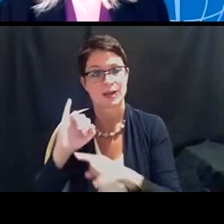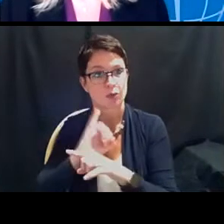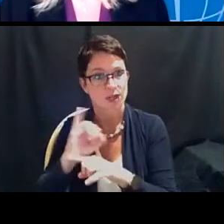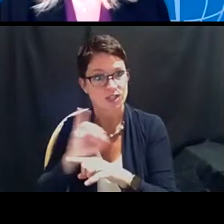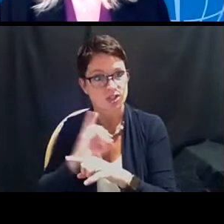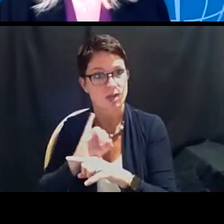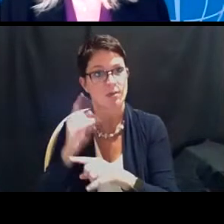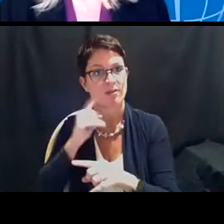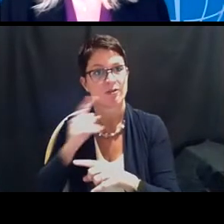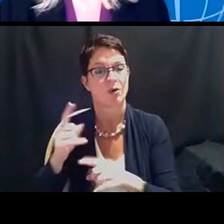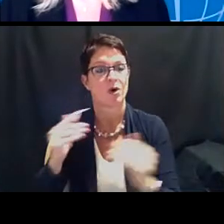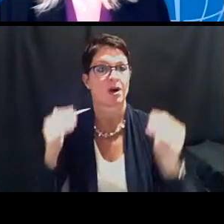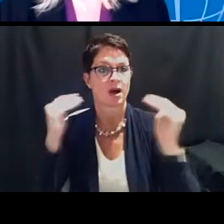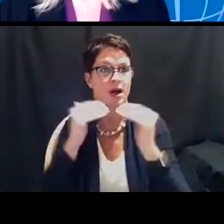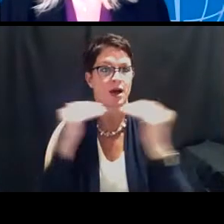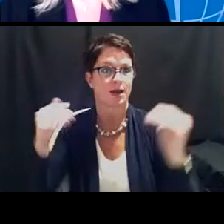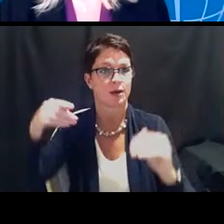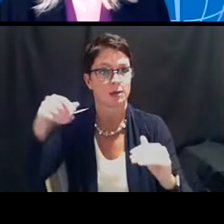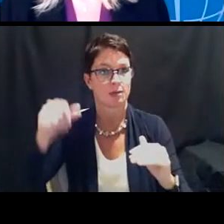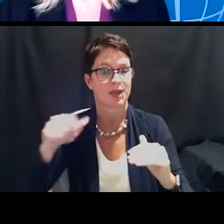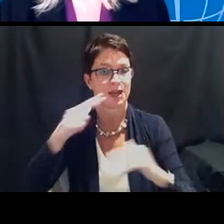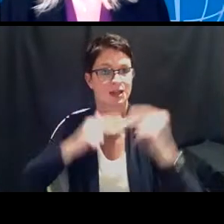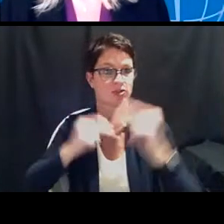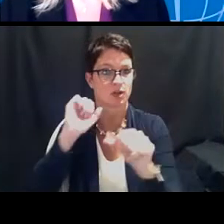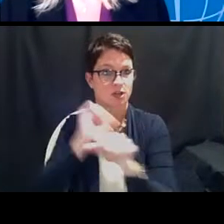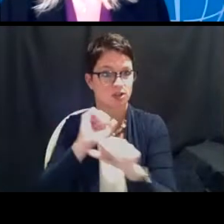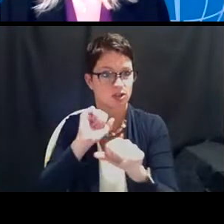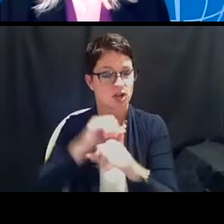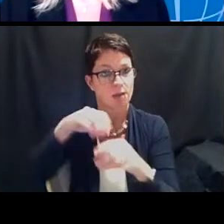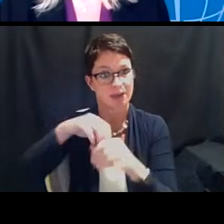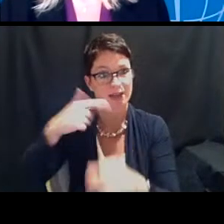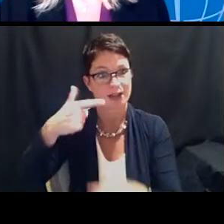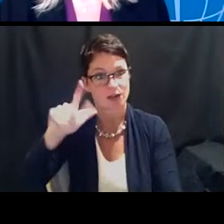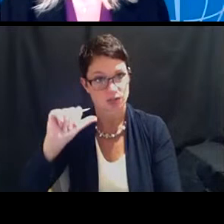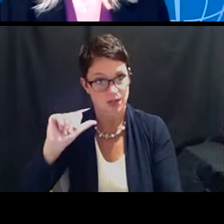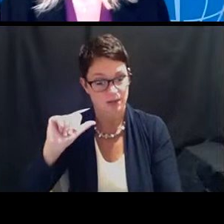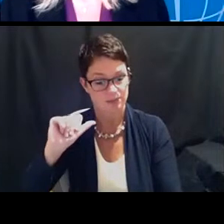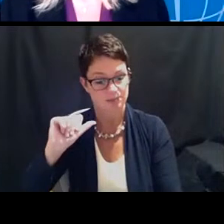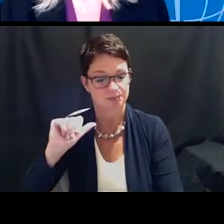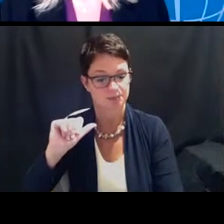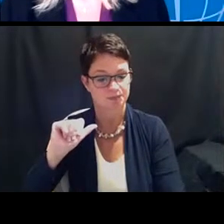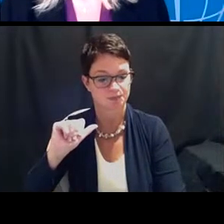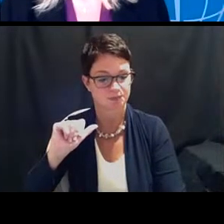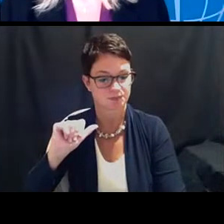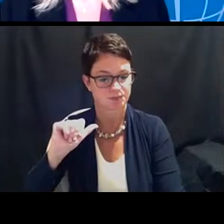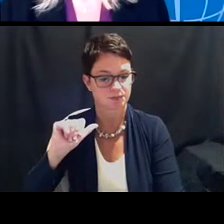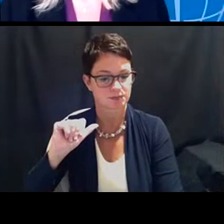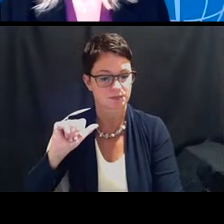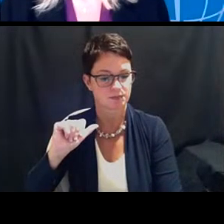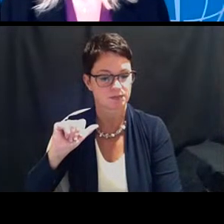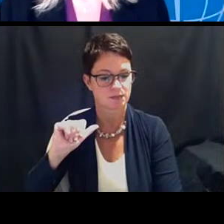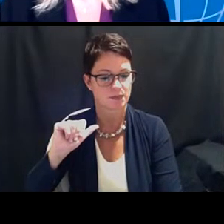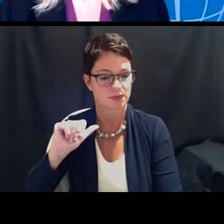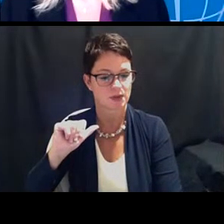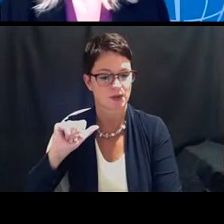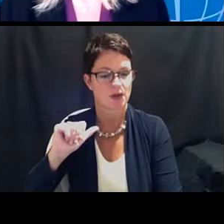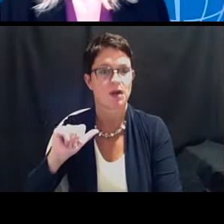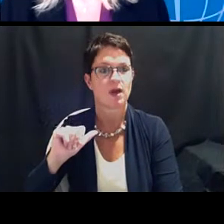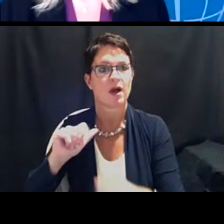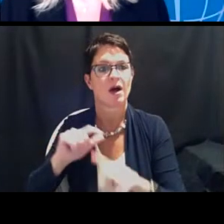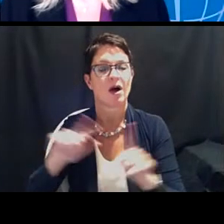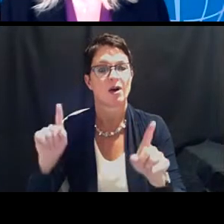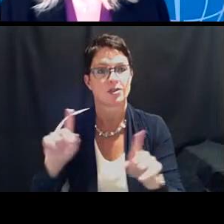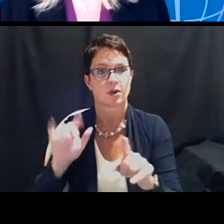programs for higher paid construction jobs at LaGuardia Airport. COVID is very real, and it